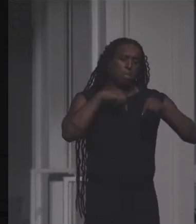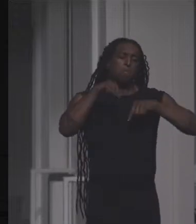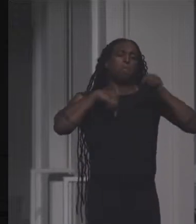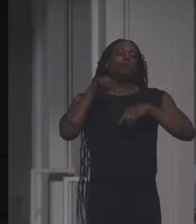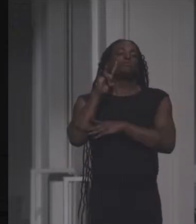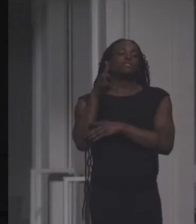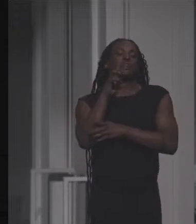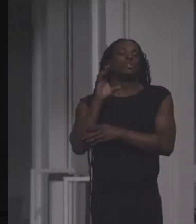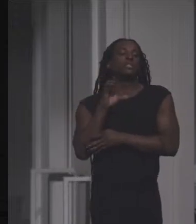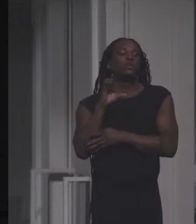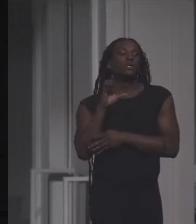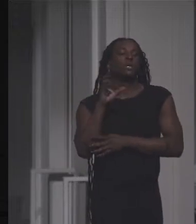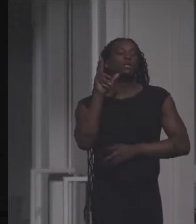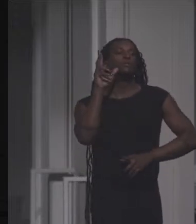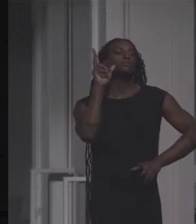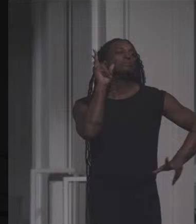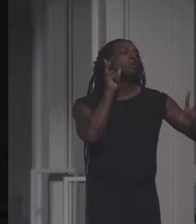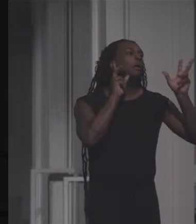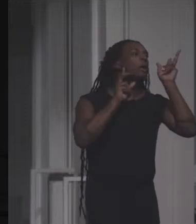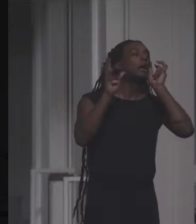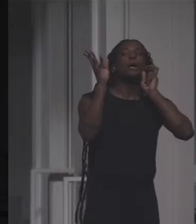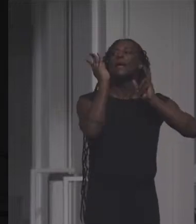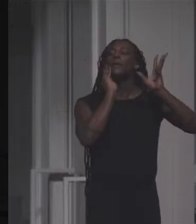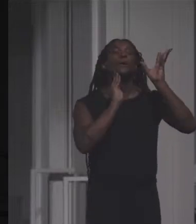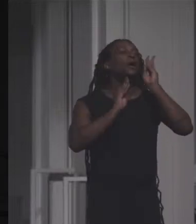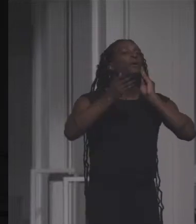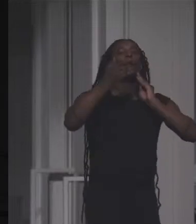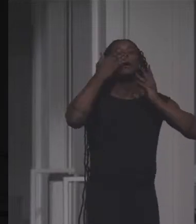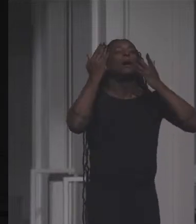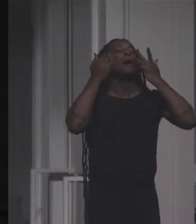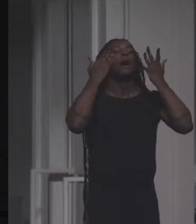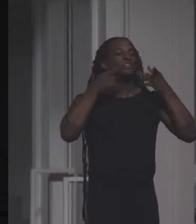it smelled and sounded in Hild's time.